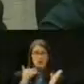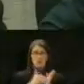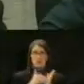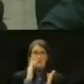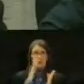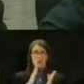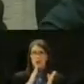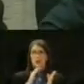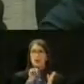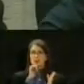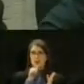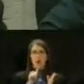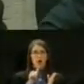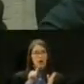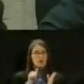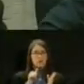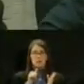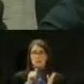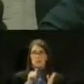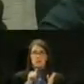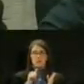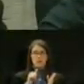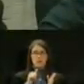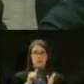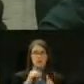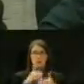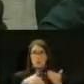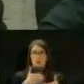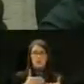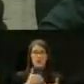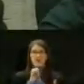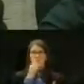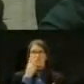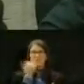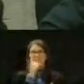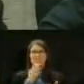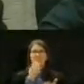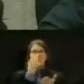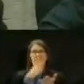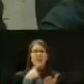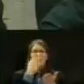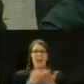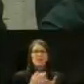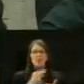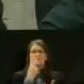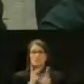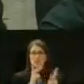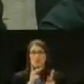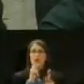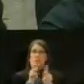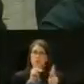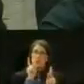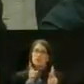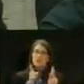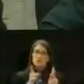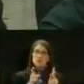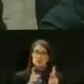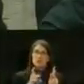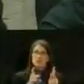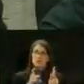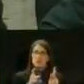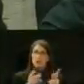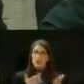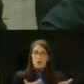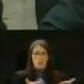2 people. You know, people need to bring these things forward. I mean, we're going to find out in court, but I've always been the kind of guy that if you get sued, you